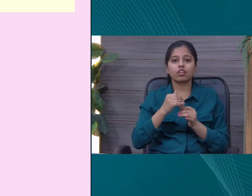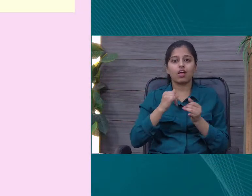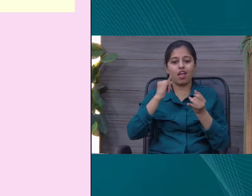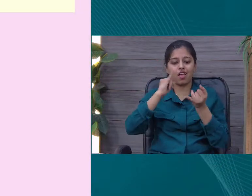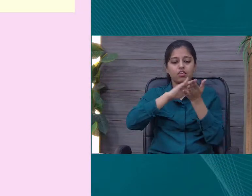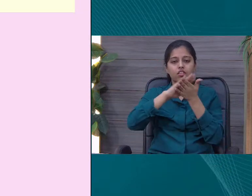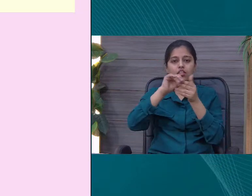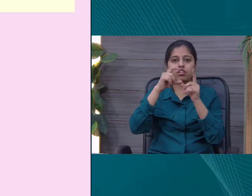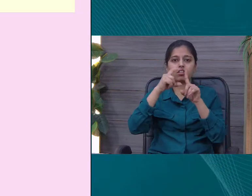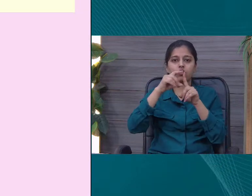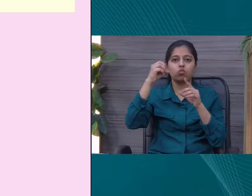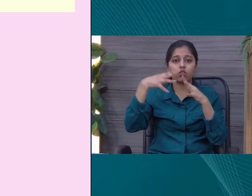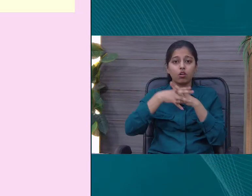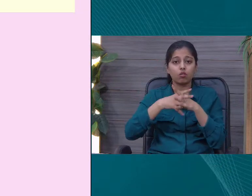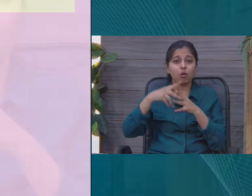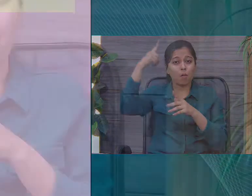shadow.